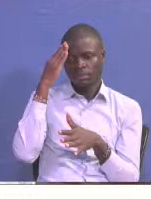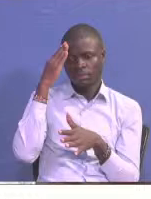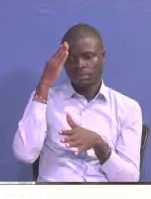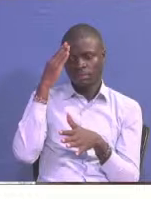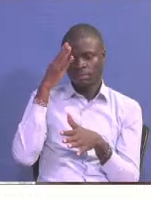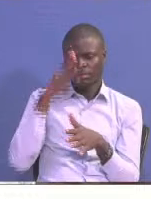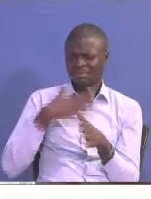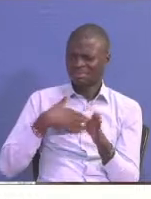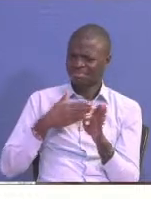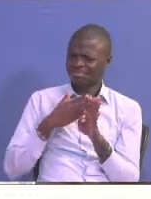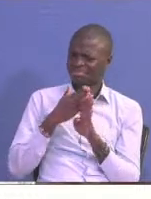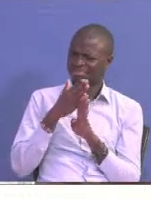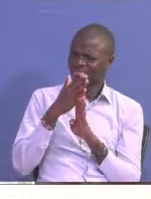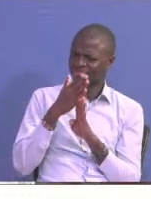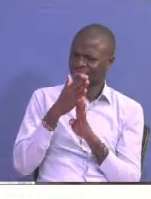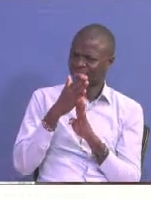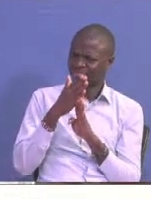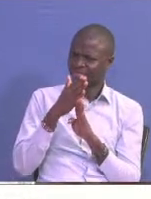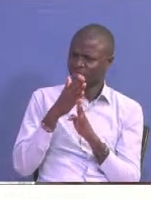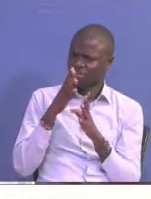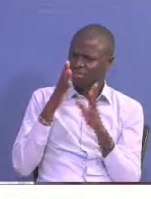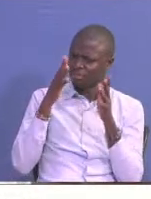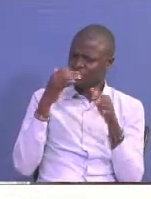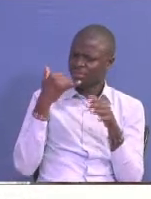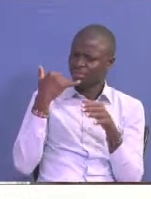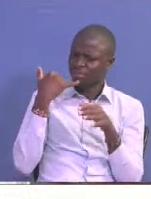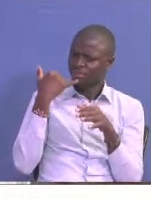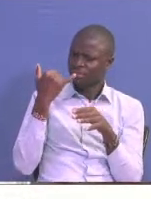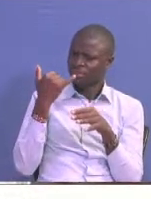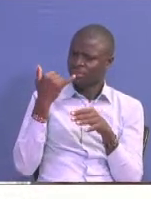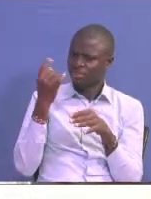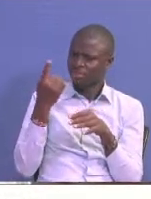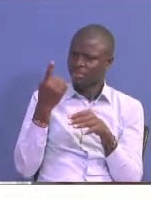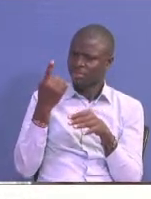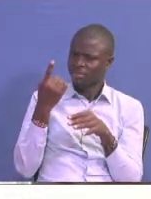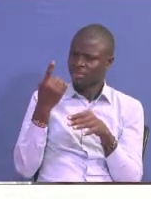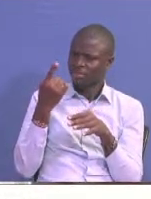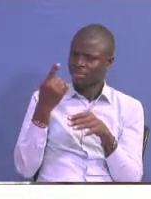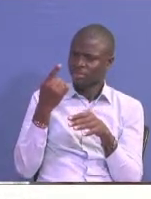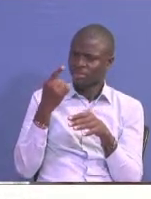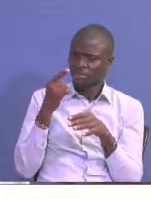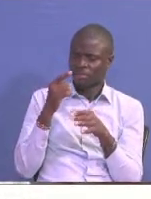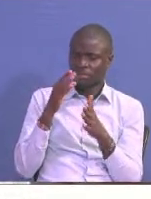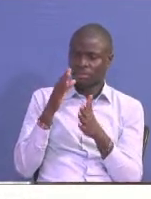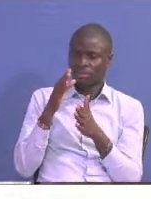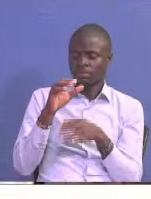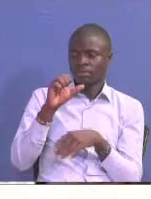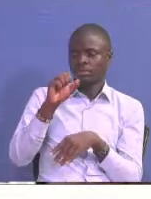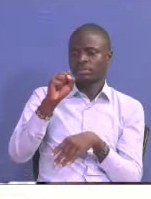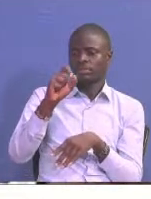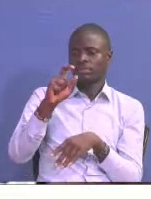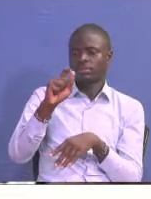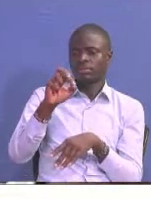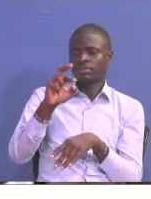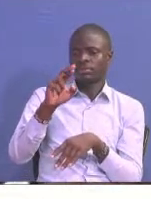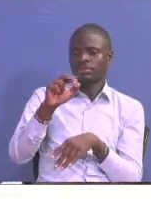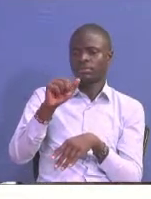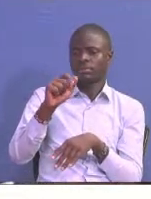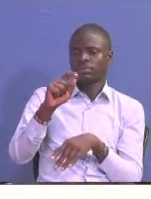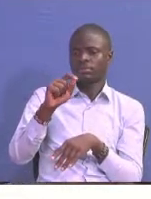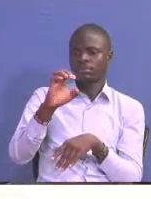My main concern is first about strategic reform. The